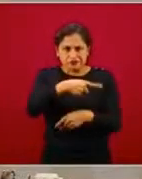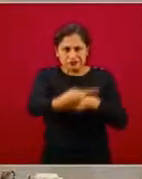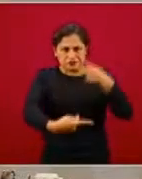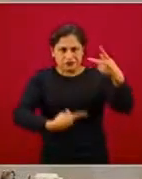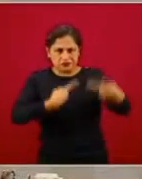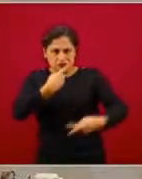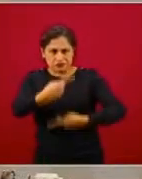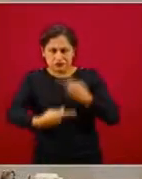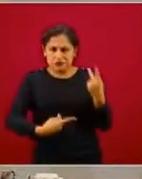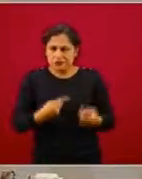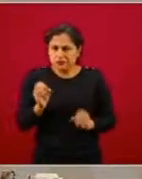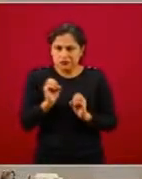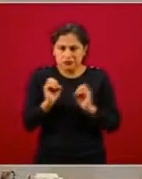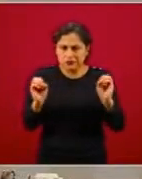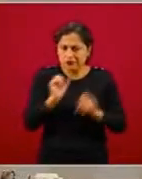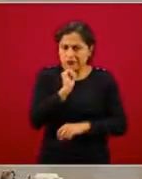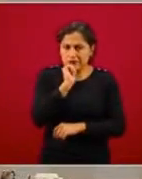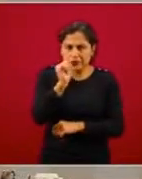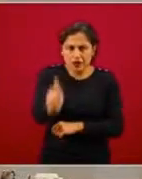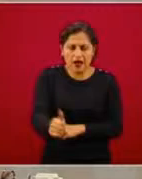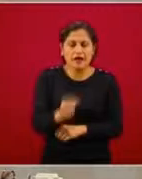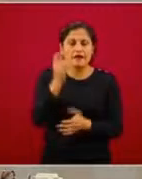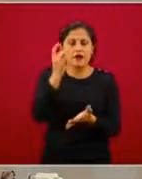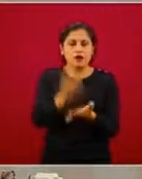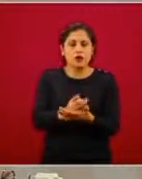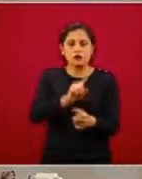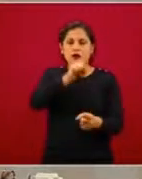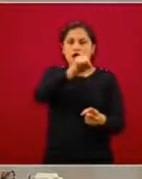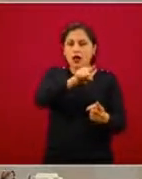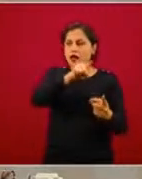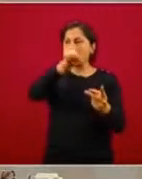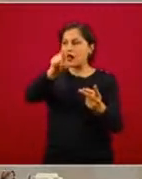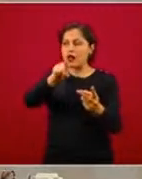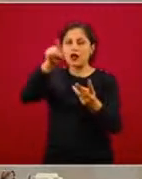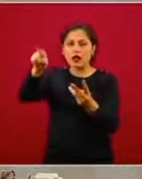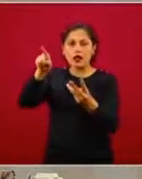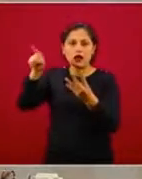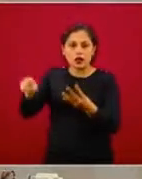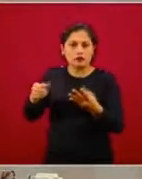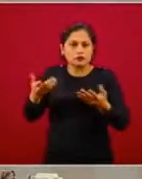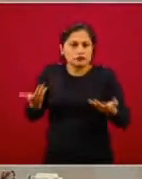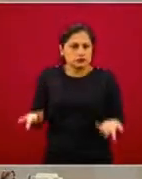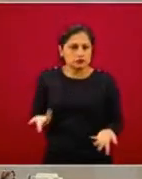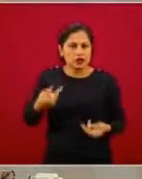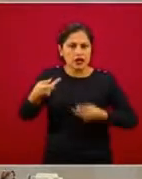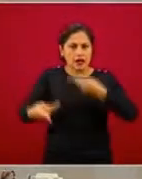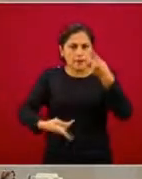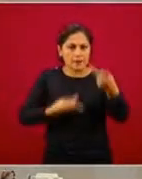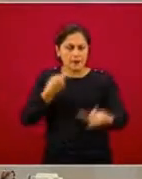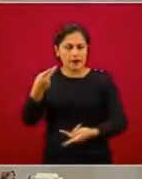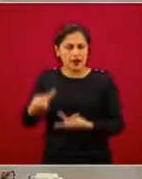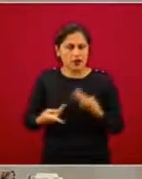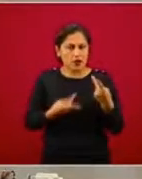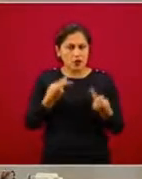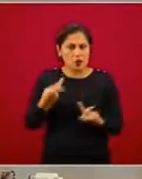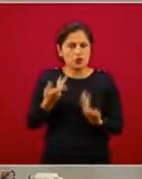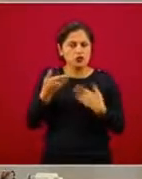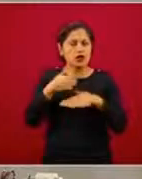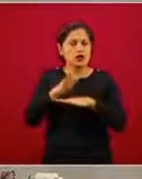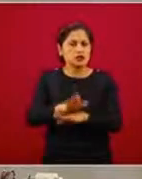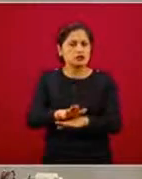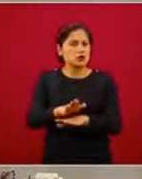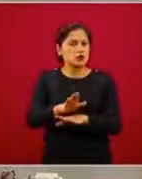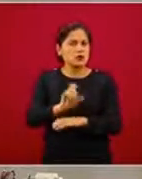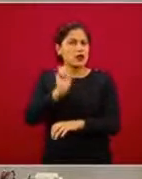than eran questions, they señalamientos were actually y las finger preguntas pointing. pues estaban basadas en un And her principio questions were de based algo que on no había something sucedido. that Por had not ejemplo,